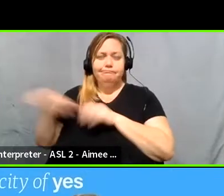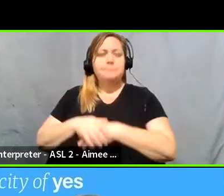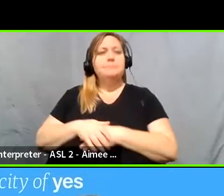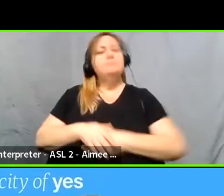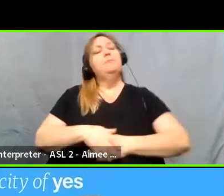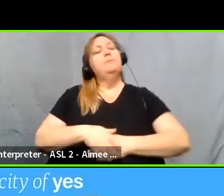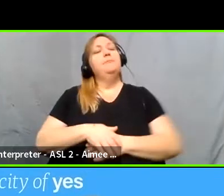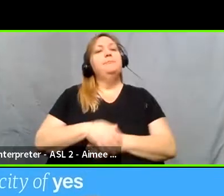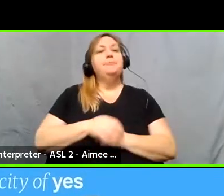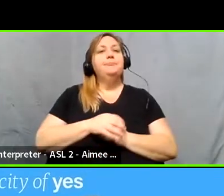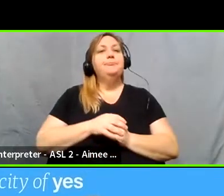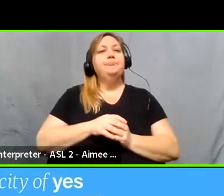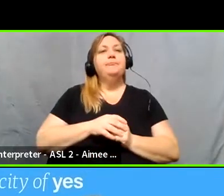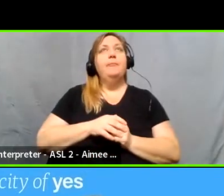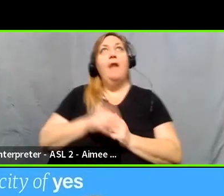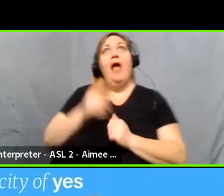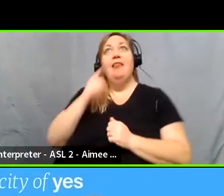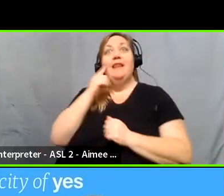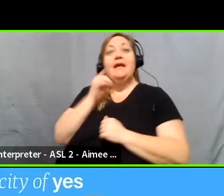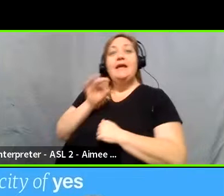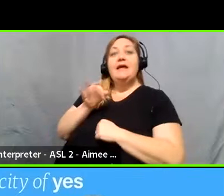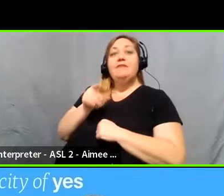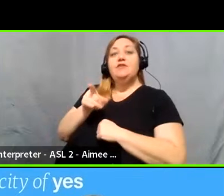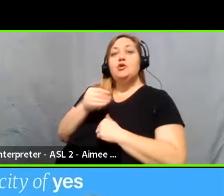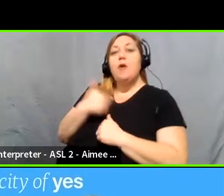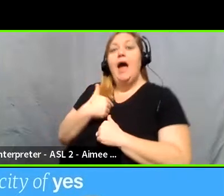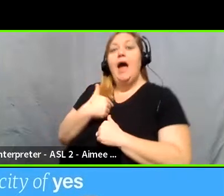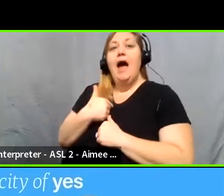Hi, Nicholas. I think if you have,